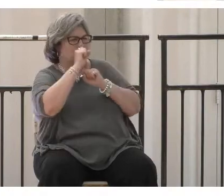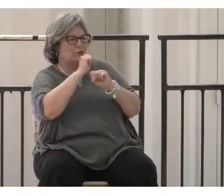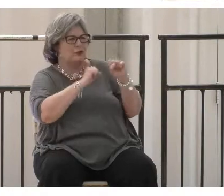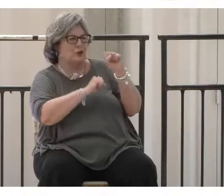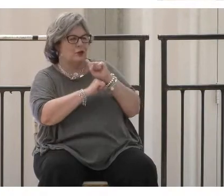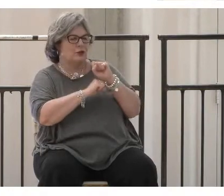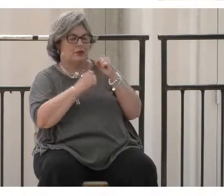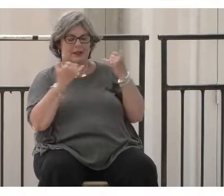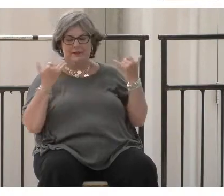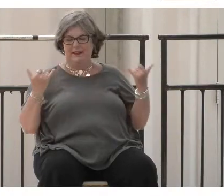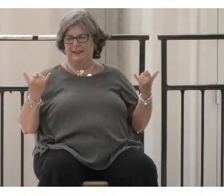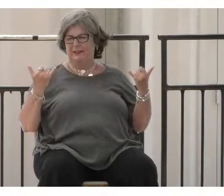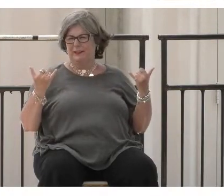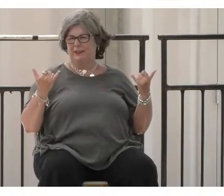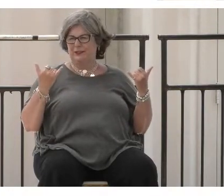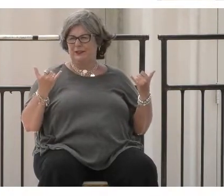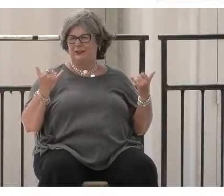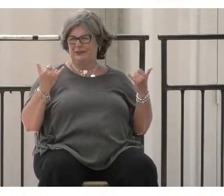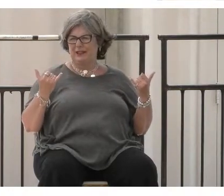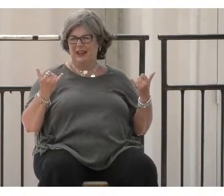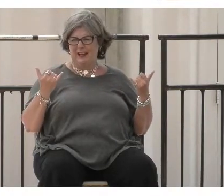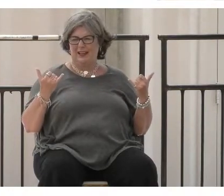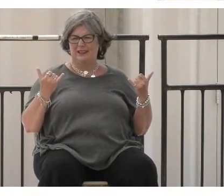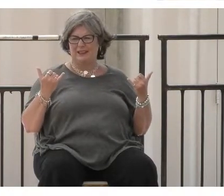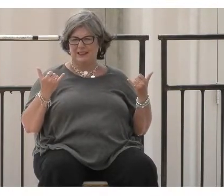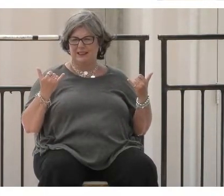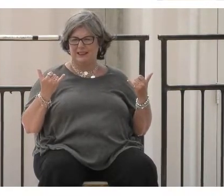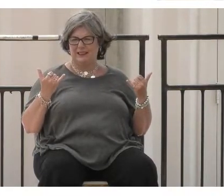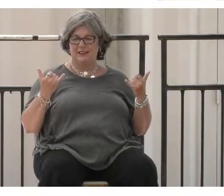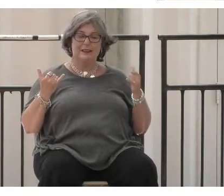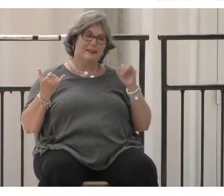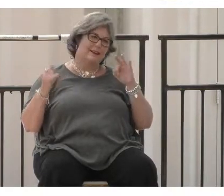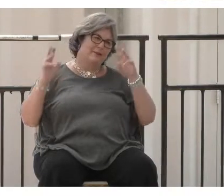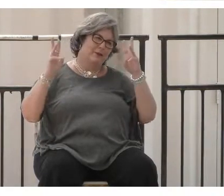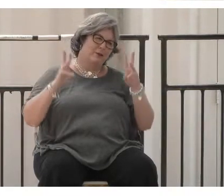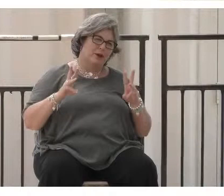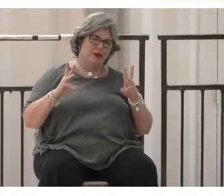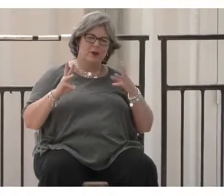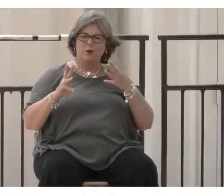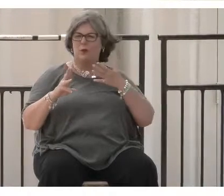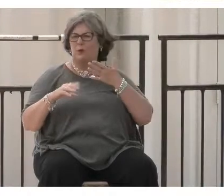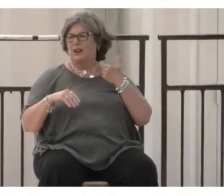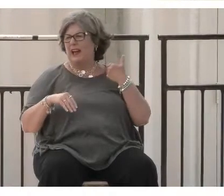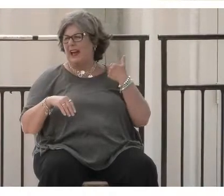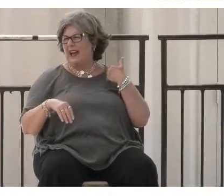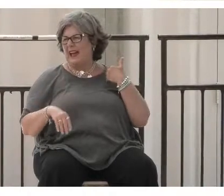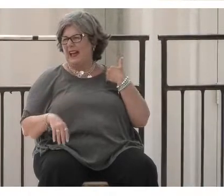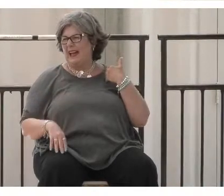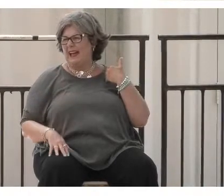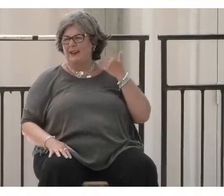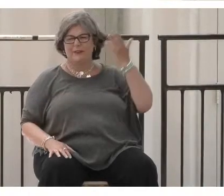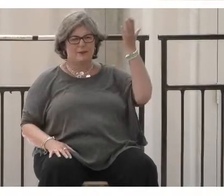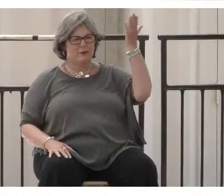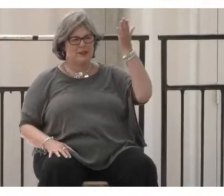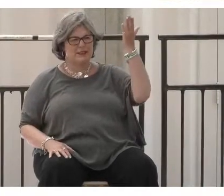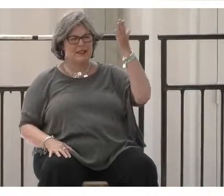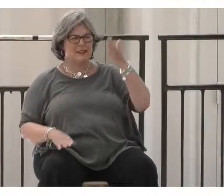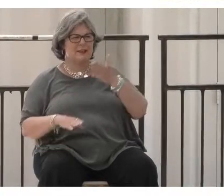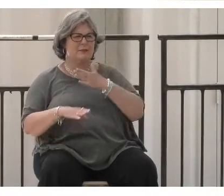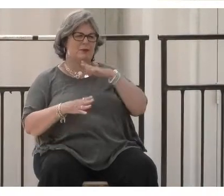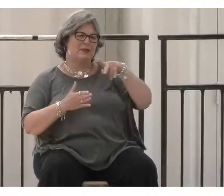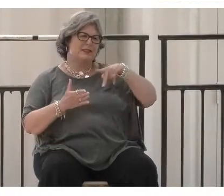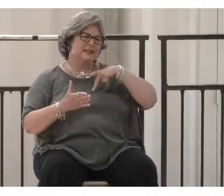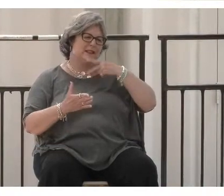Even tonight, this is a plug for Please Come Out, weather providing. We have a wonderful presentation of music,